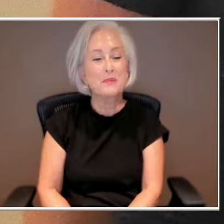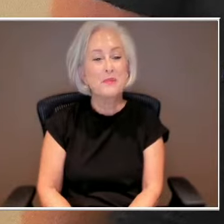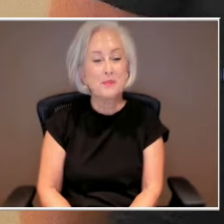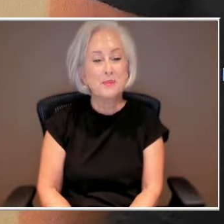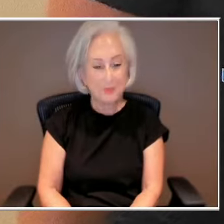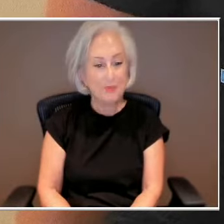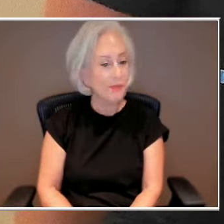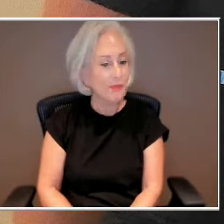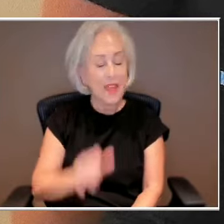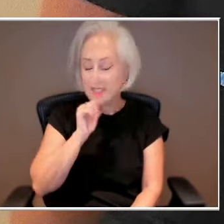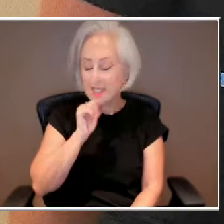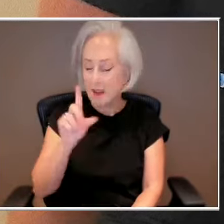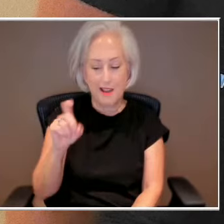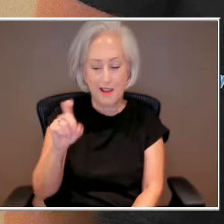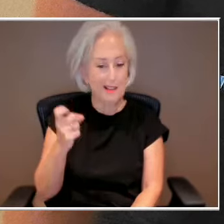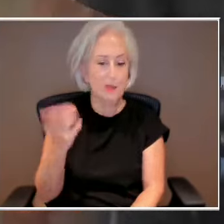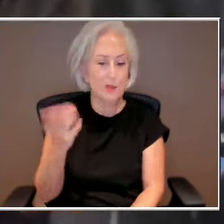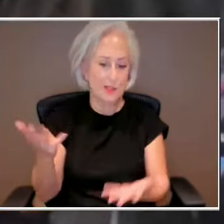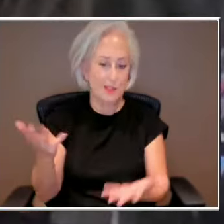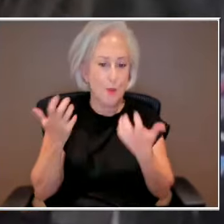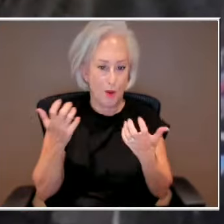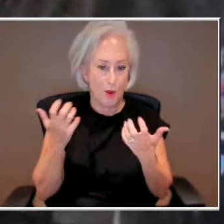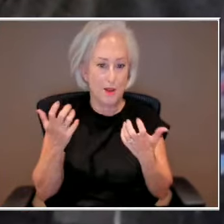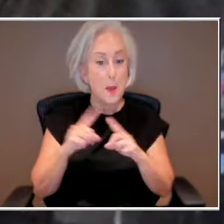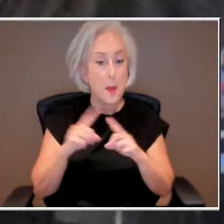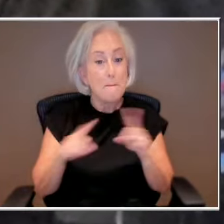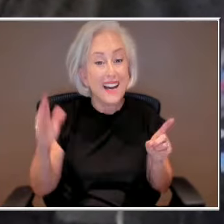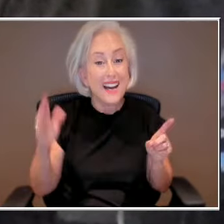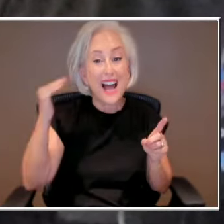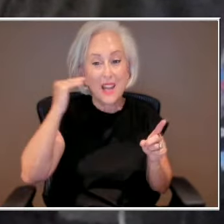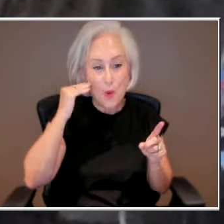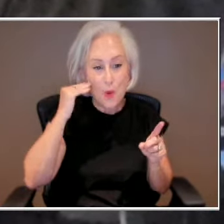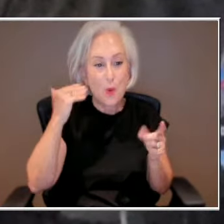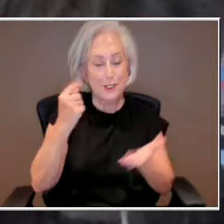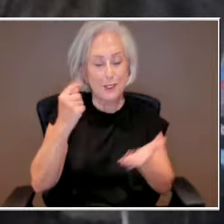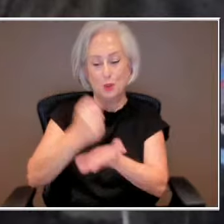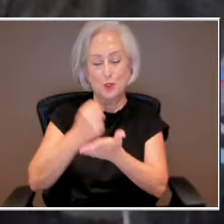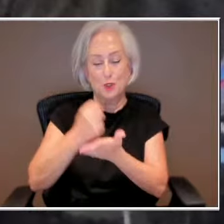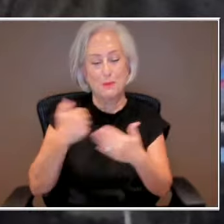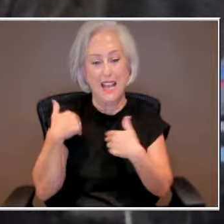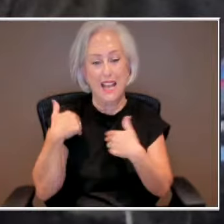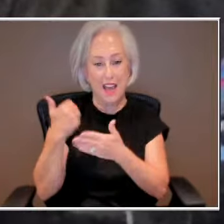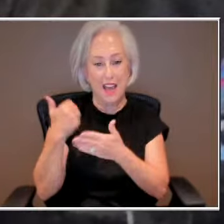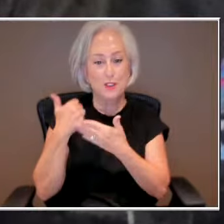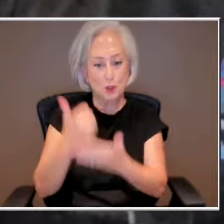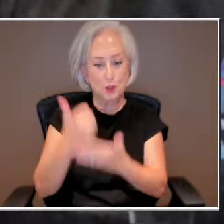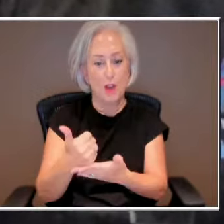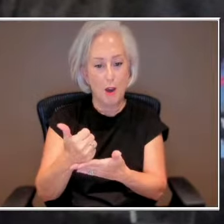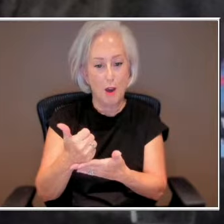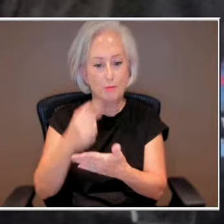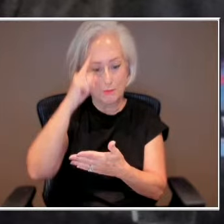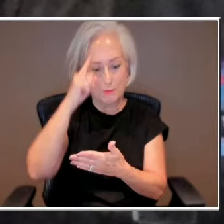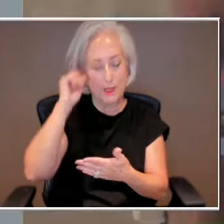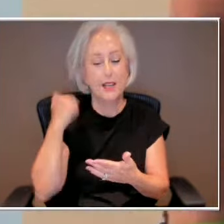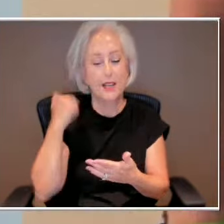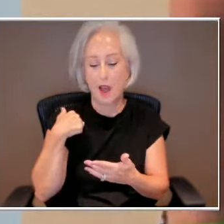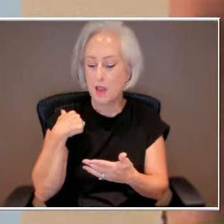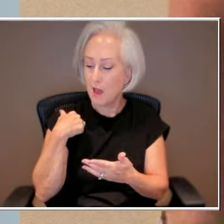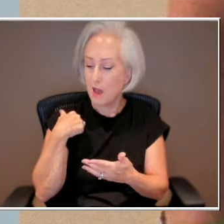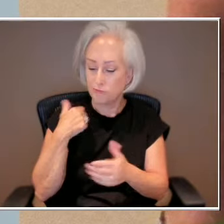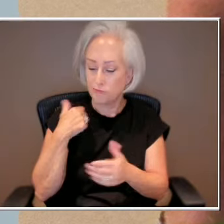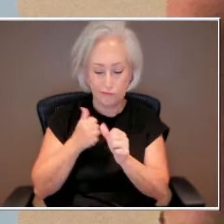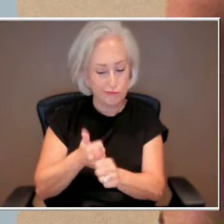diagnosis that I was hoping for, but I know that there are treatments that are there to help, and I believe I'm on the right path for it. And are you still